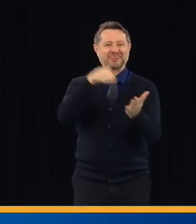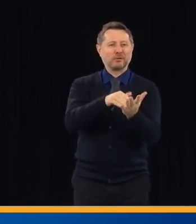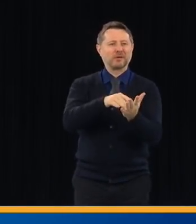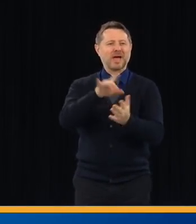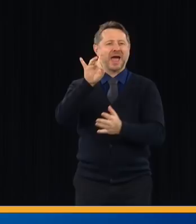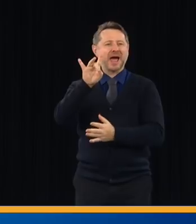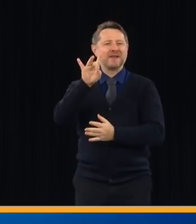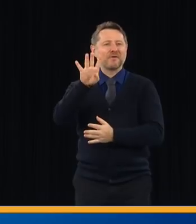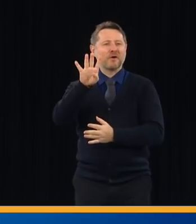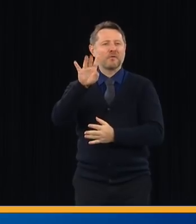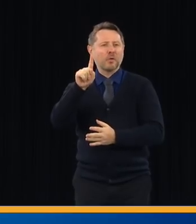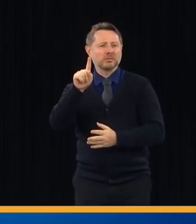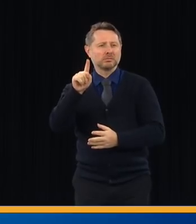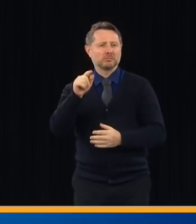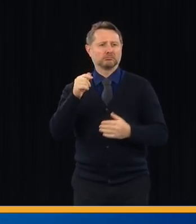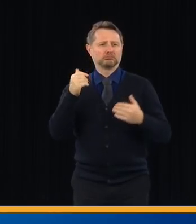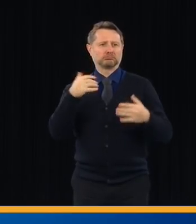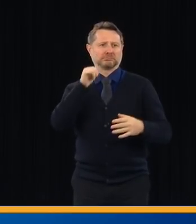high.